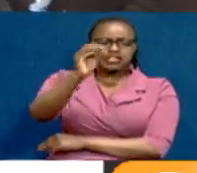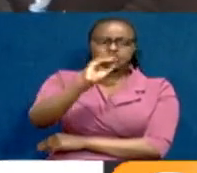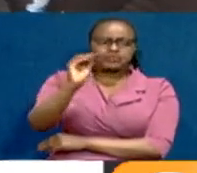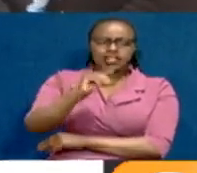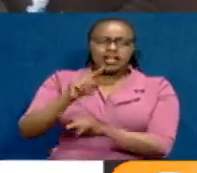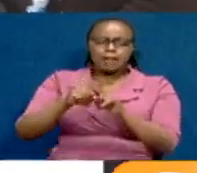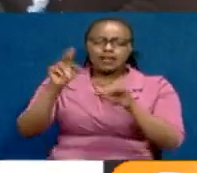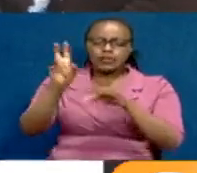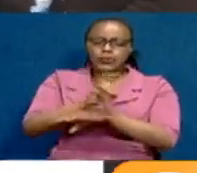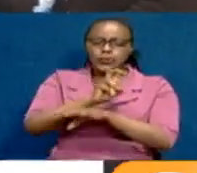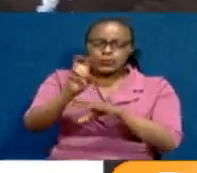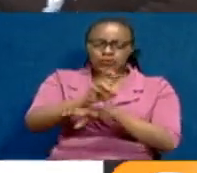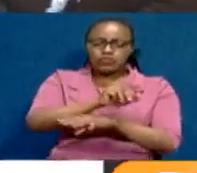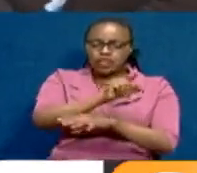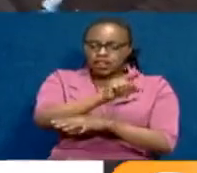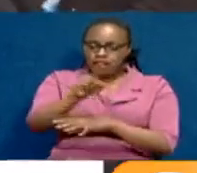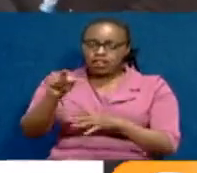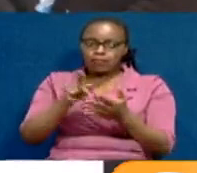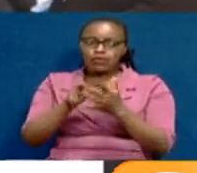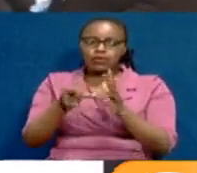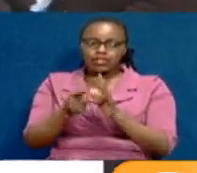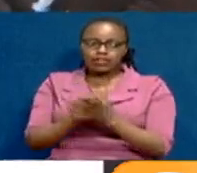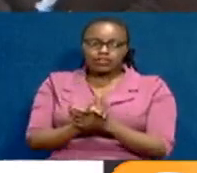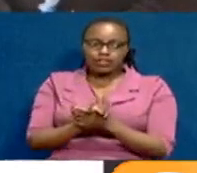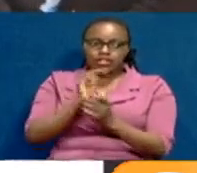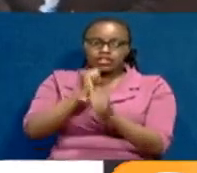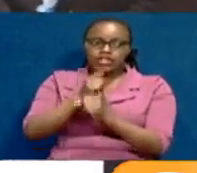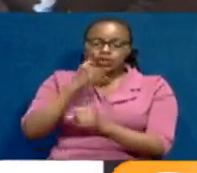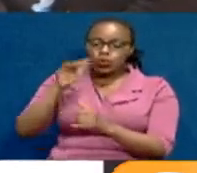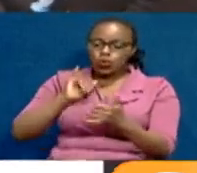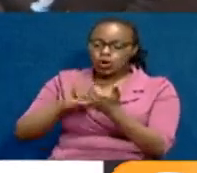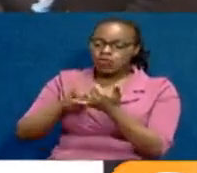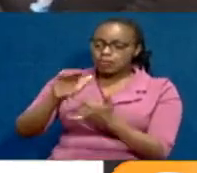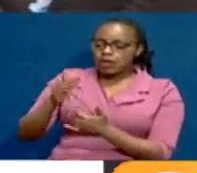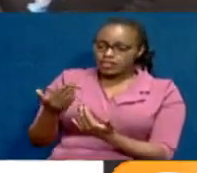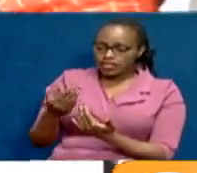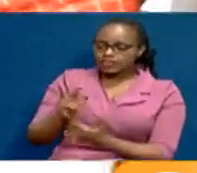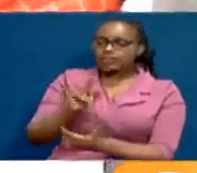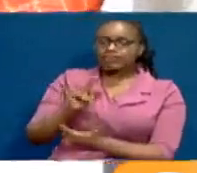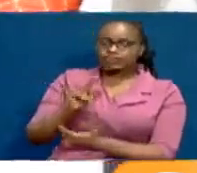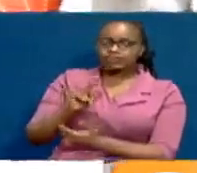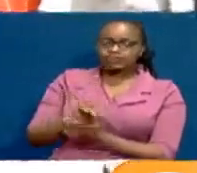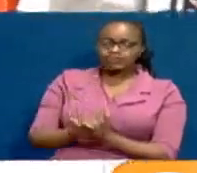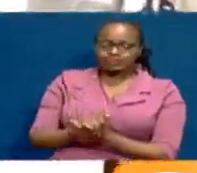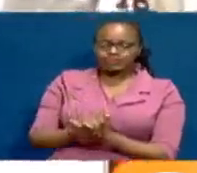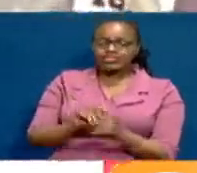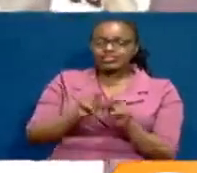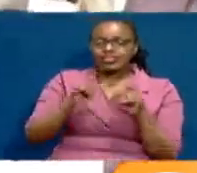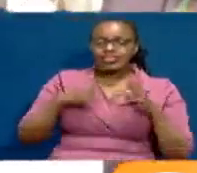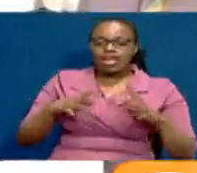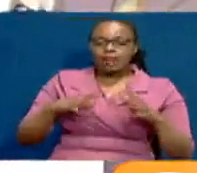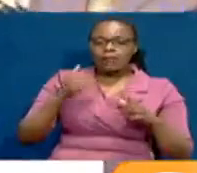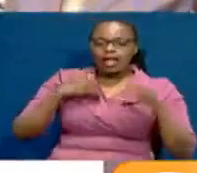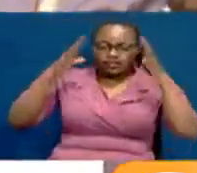the supervision of those projects was being done by his wife, Mrs. Meru Kinoti. Locals were urged to make